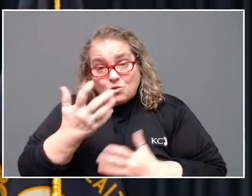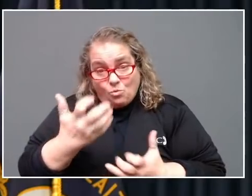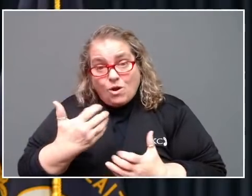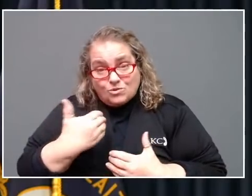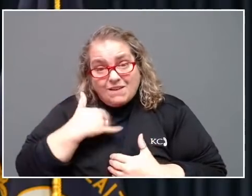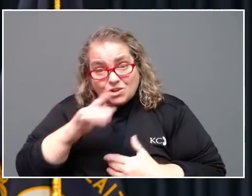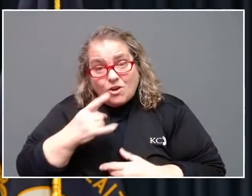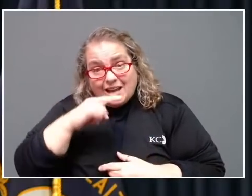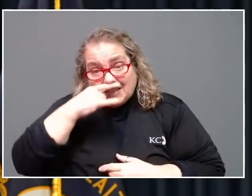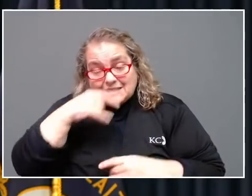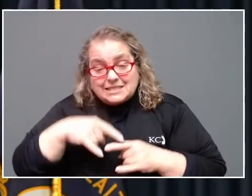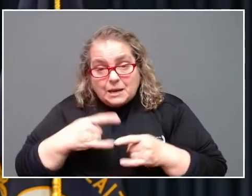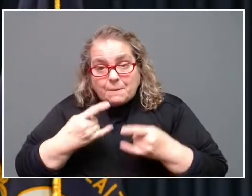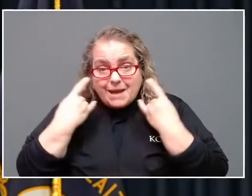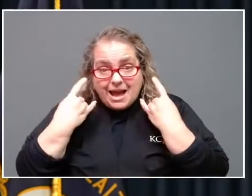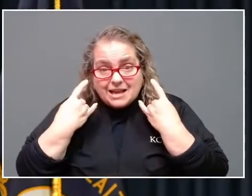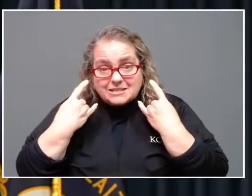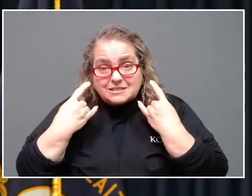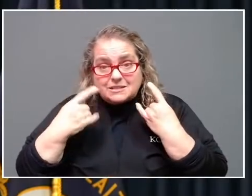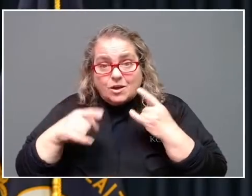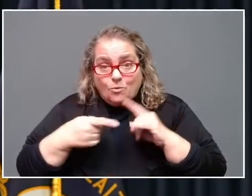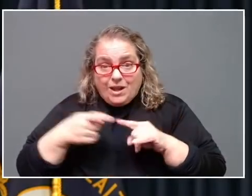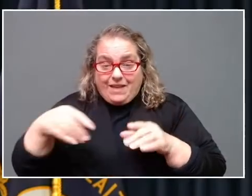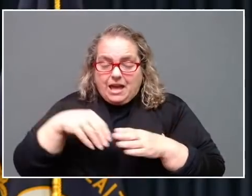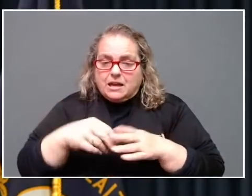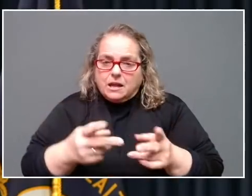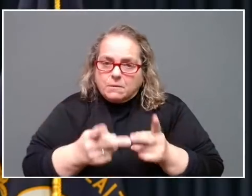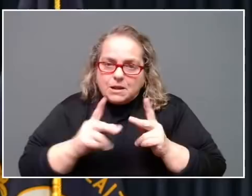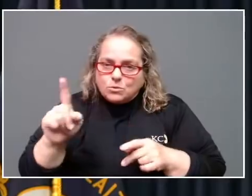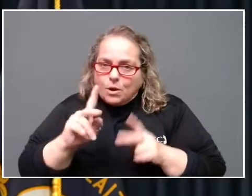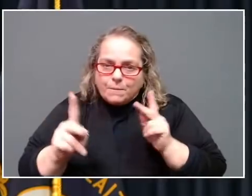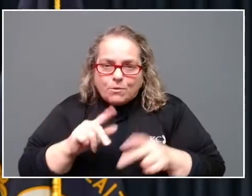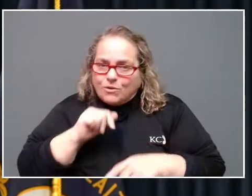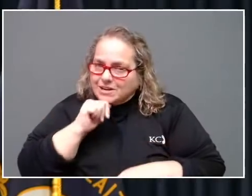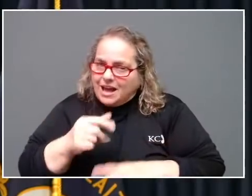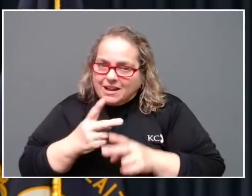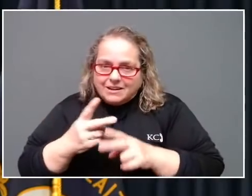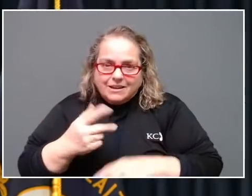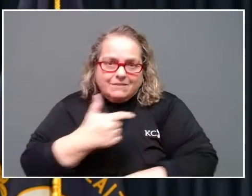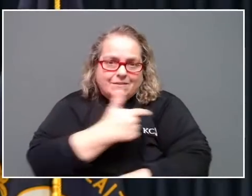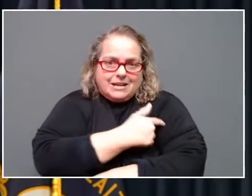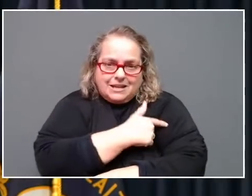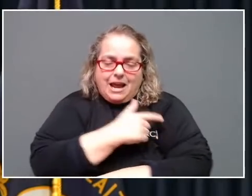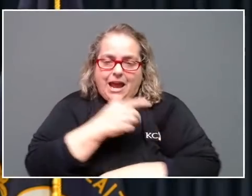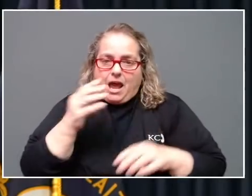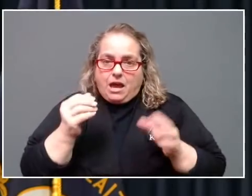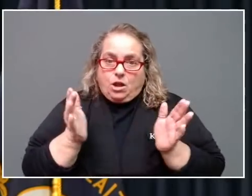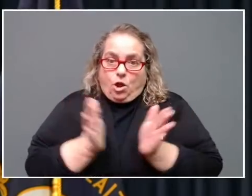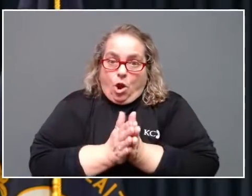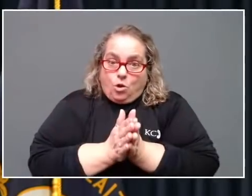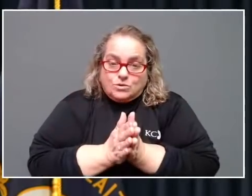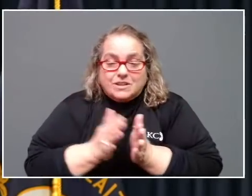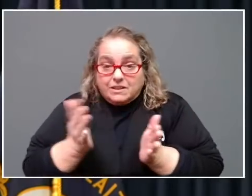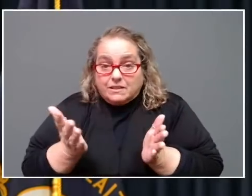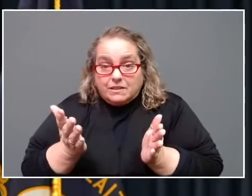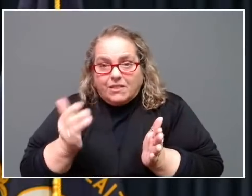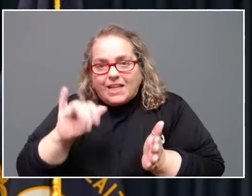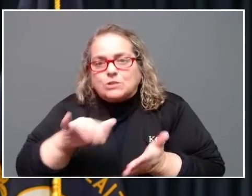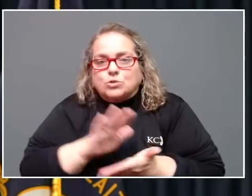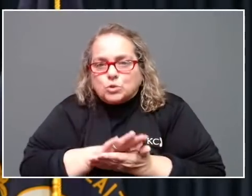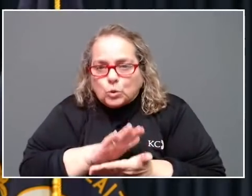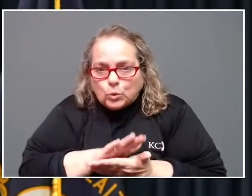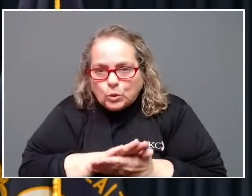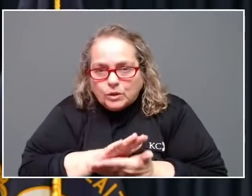they're in a place where people aren't very vaccinated and there's a ton of them and they're close together. That's school. For better or for worse, that